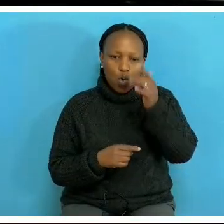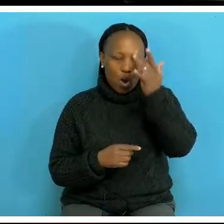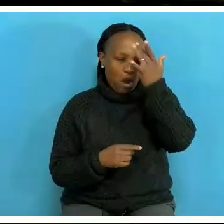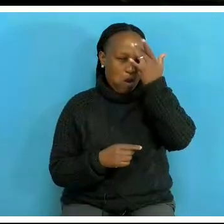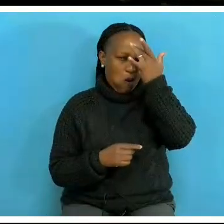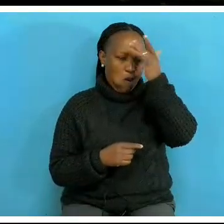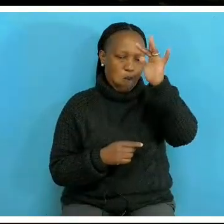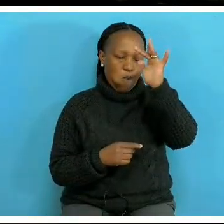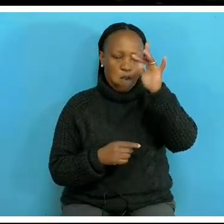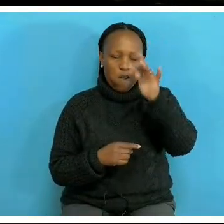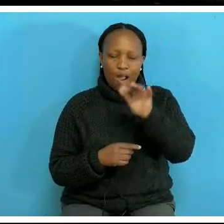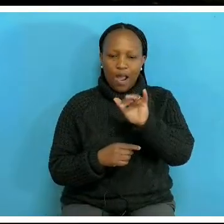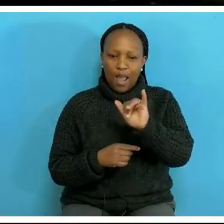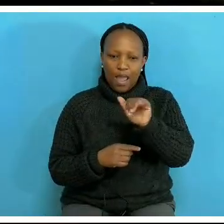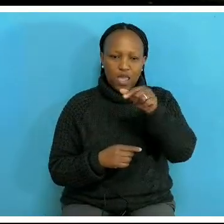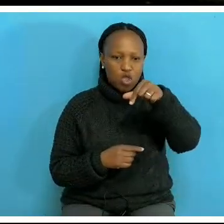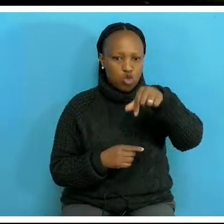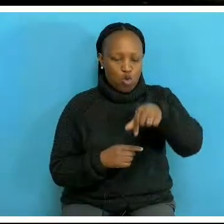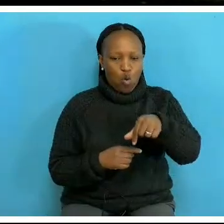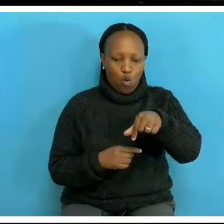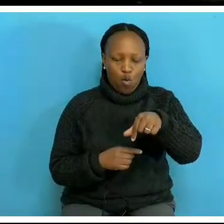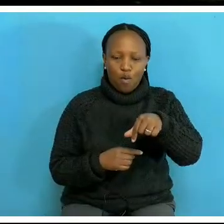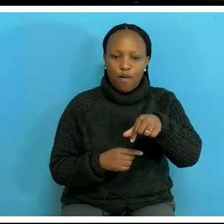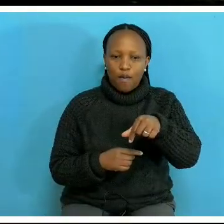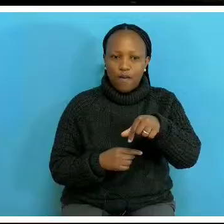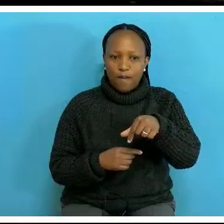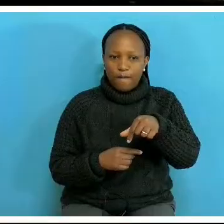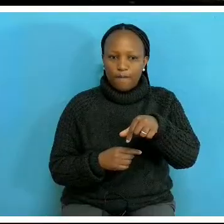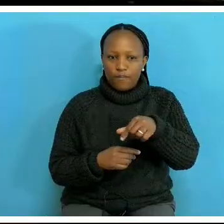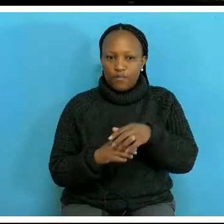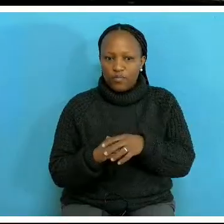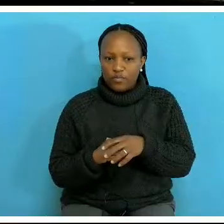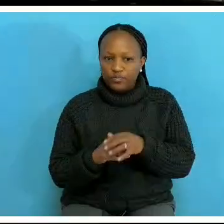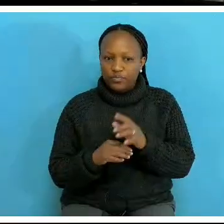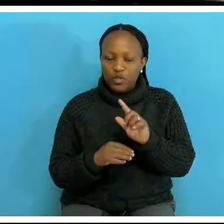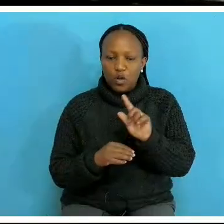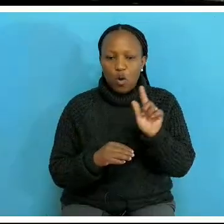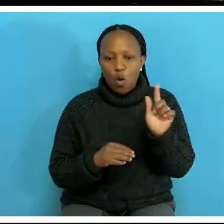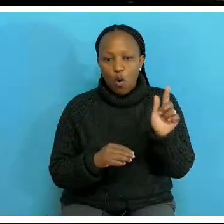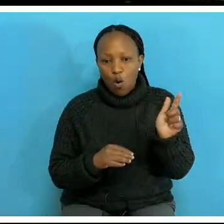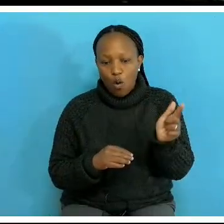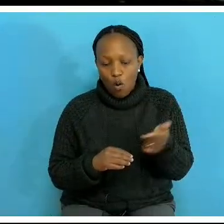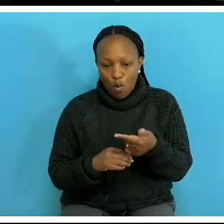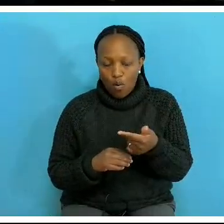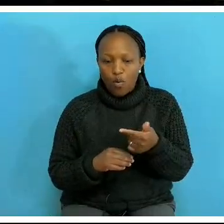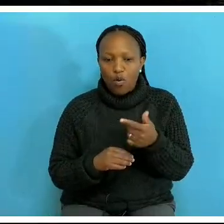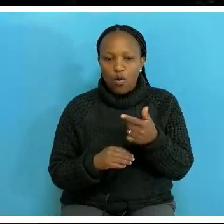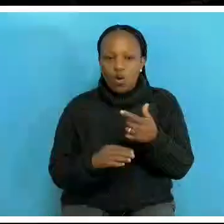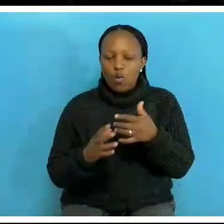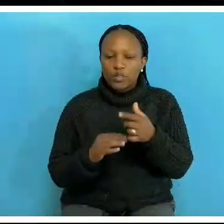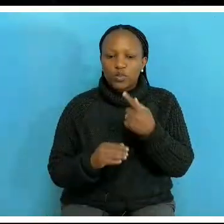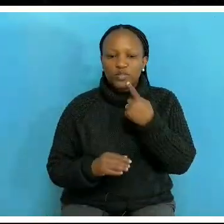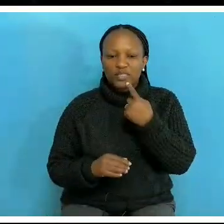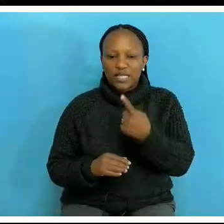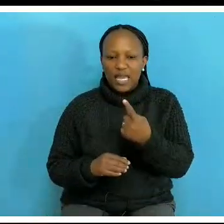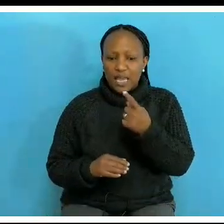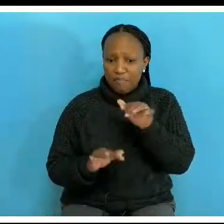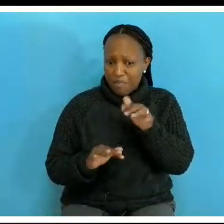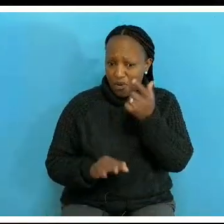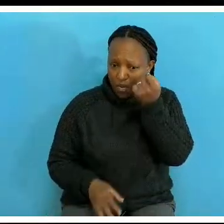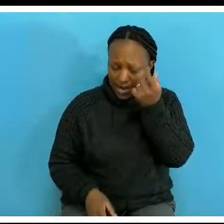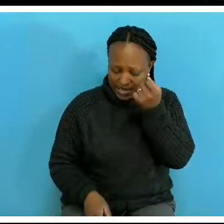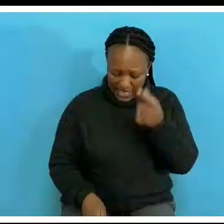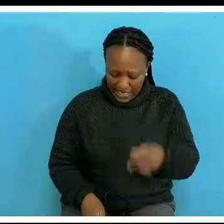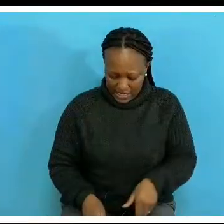quotient, is nie so hoog nie. Dat ek alles sal onthou wat julle gesê het nie. So who